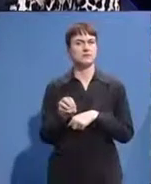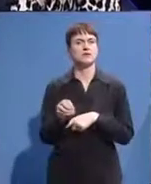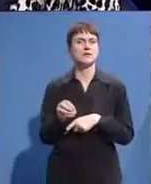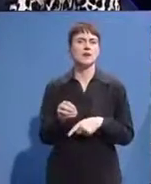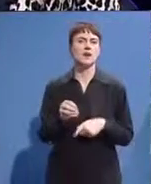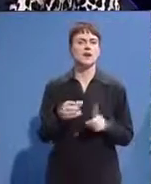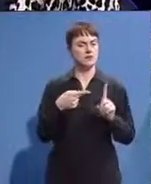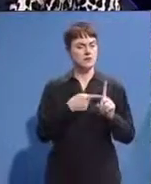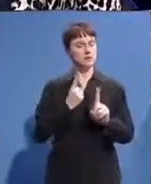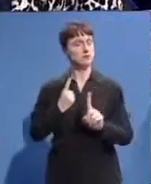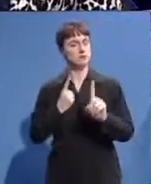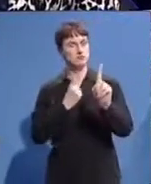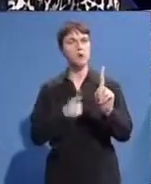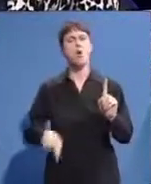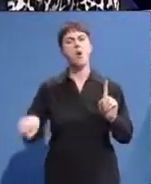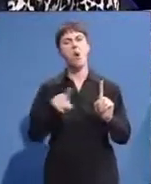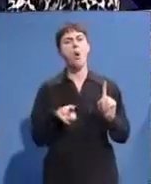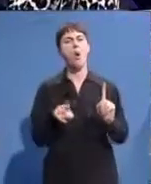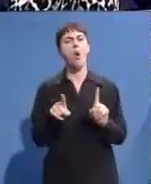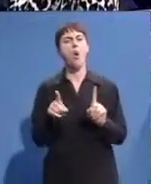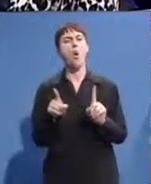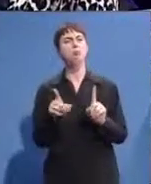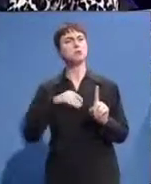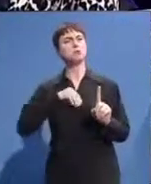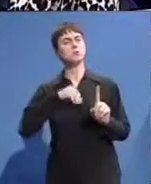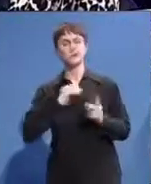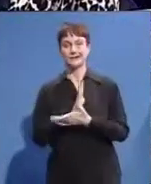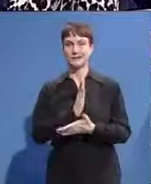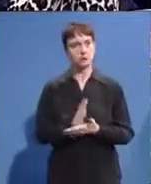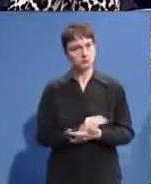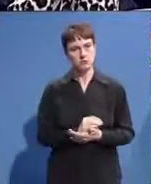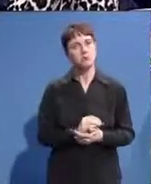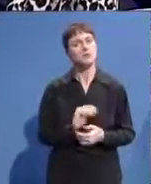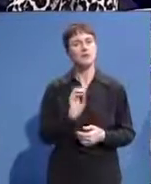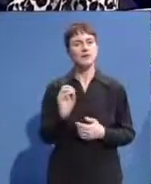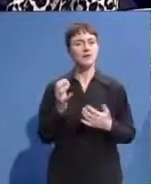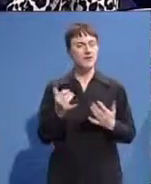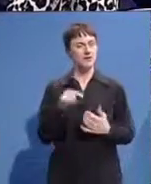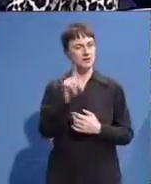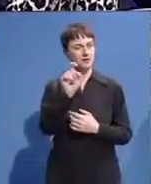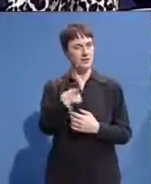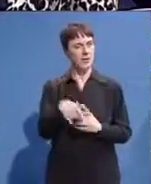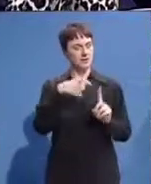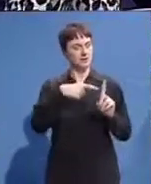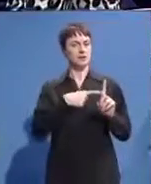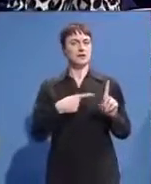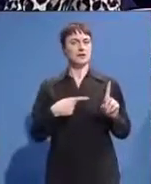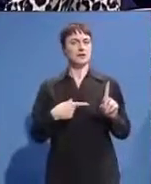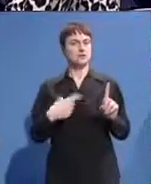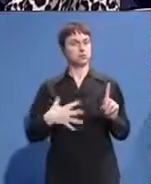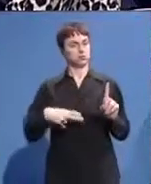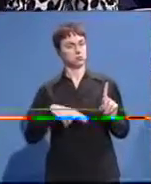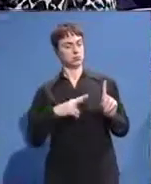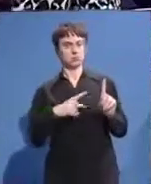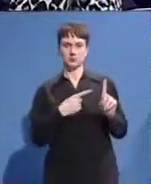against what he was going for, and so there were a couple of people following. What does that say about the character of the heroic Nelson, that he was able to stand